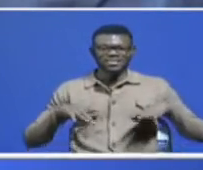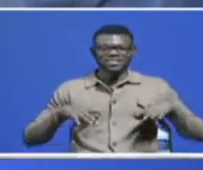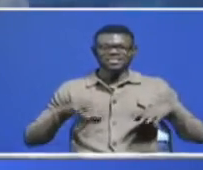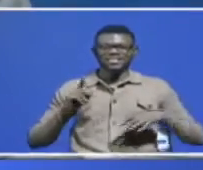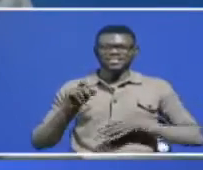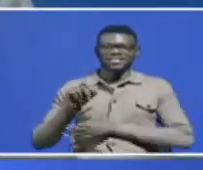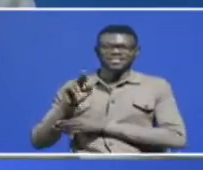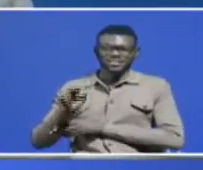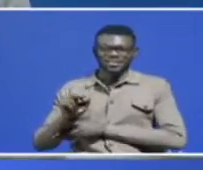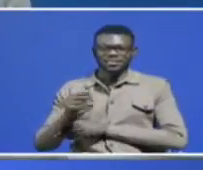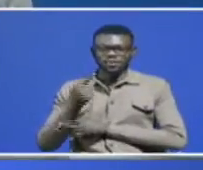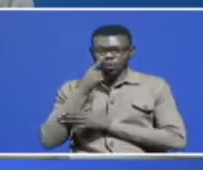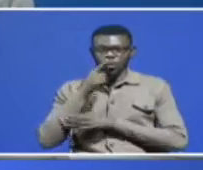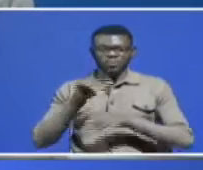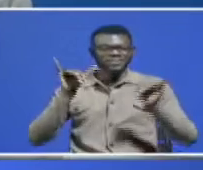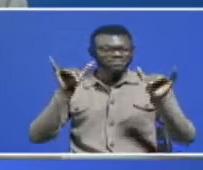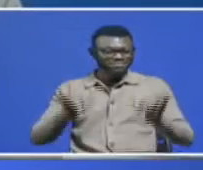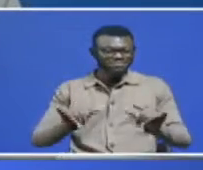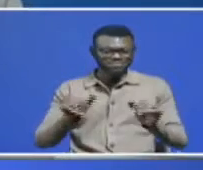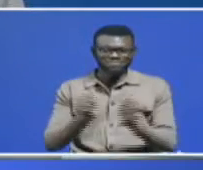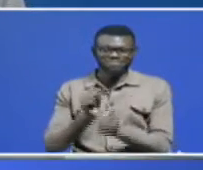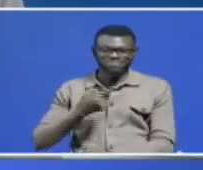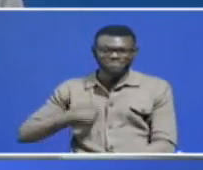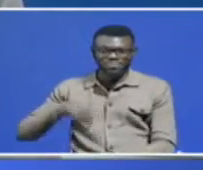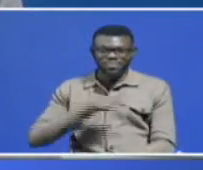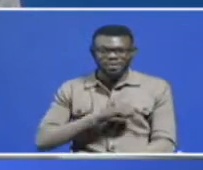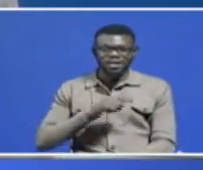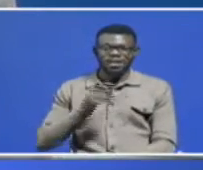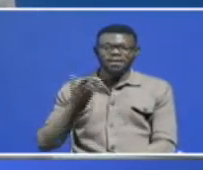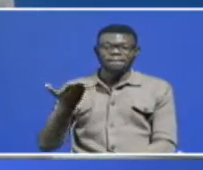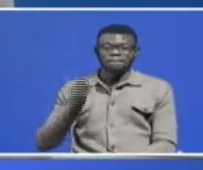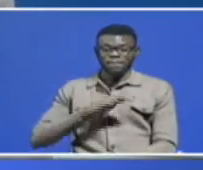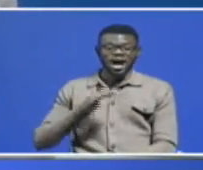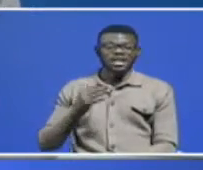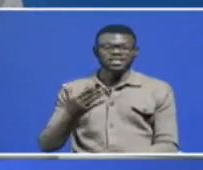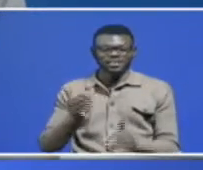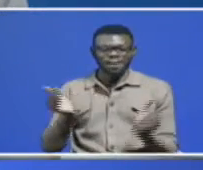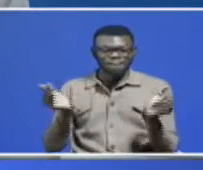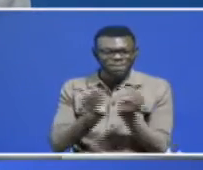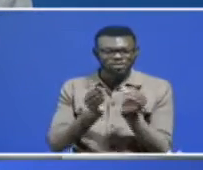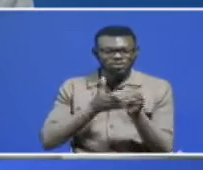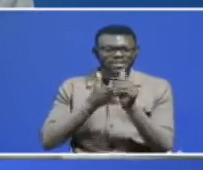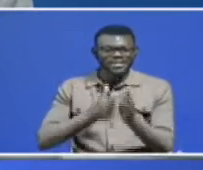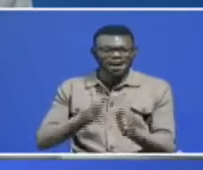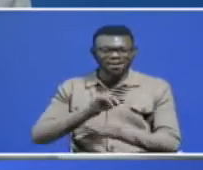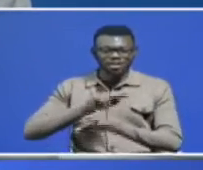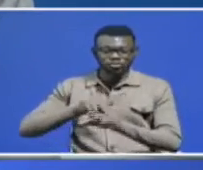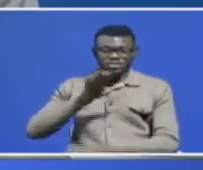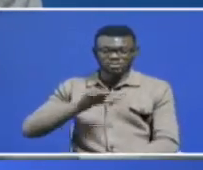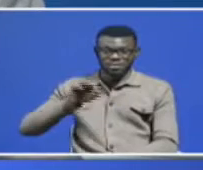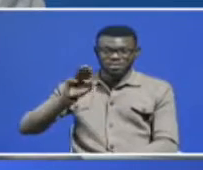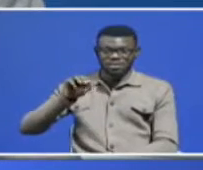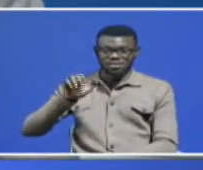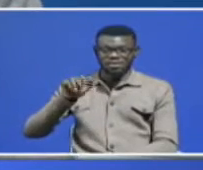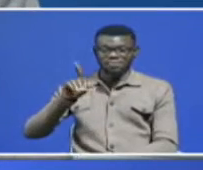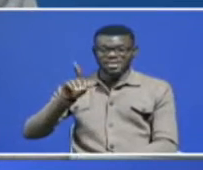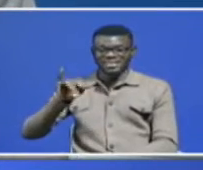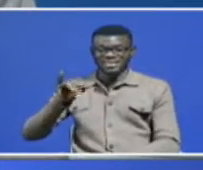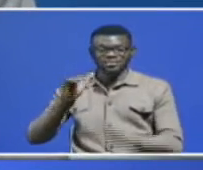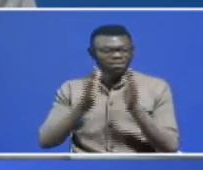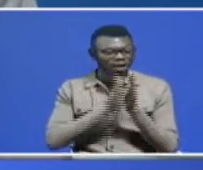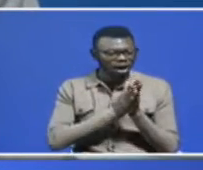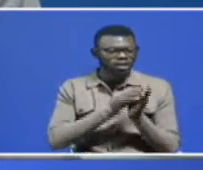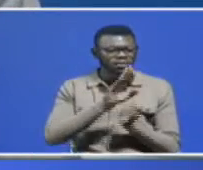viewers back at home, do stay with us. We'll be back with the minority leader in the National Assembly, John Mbadi, and the Kandara Member of